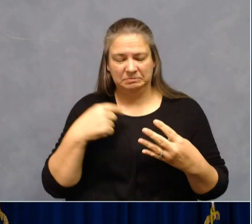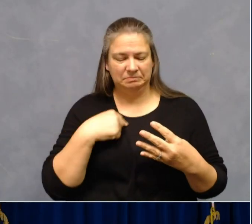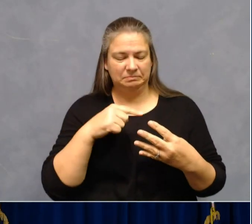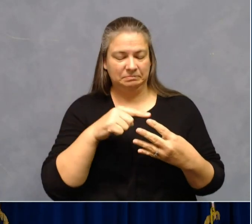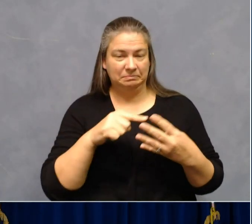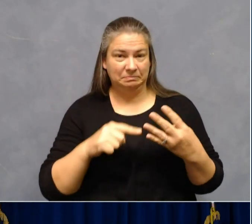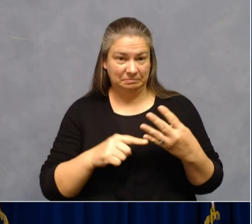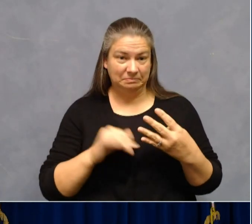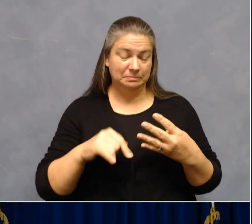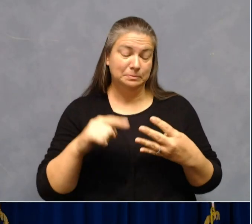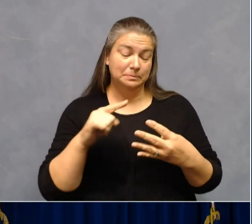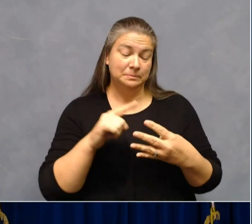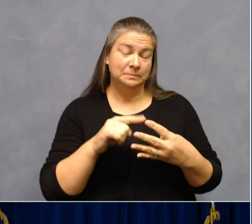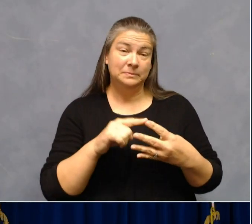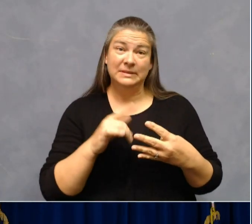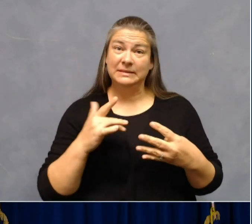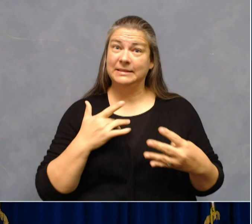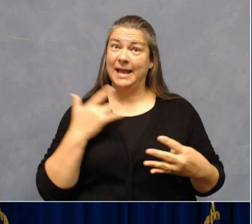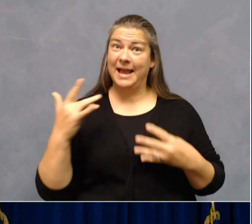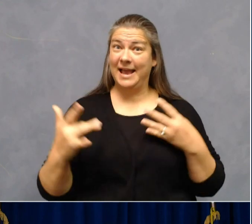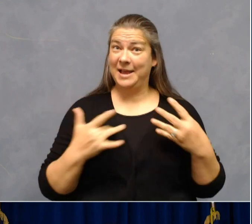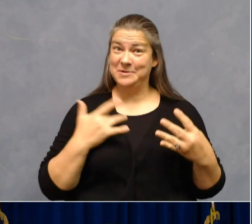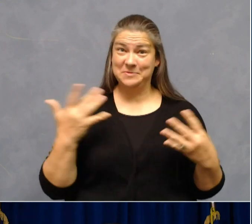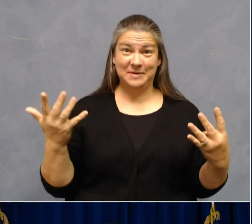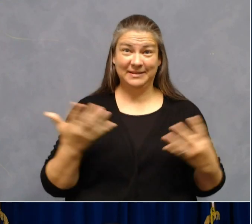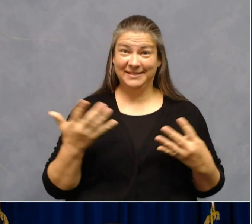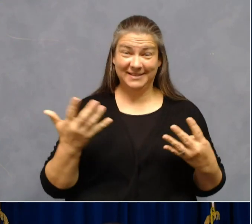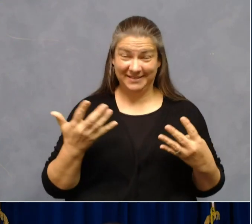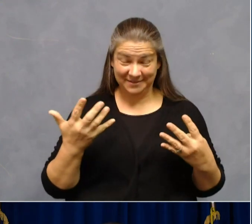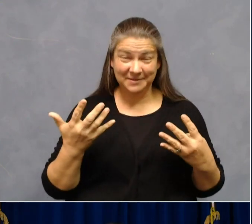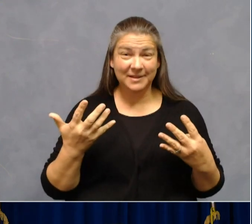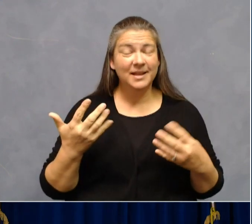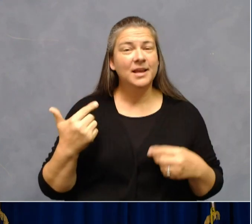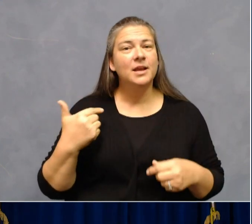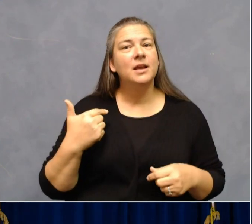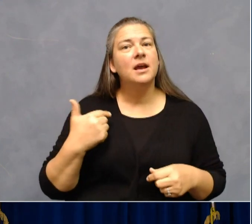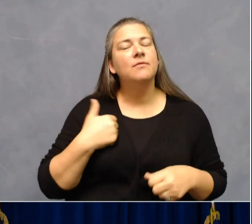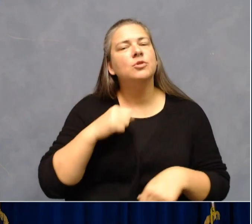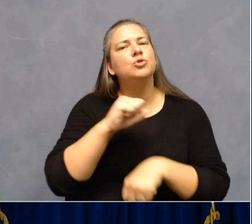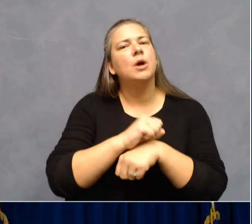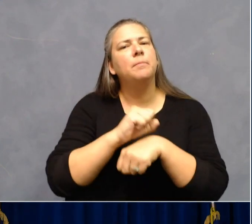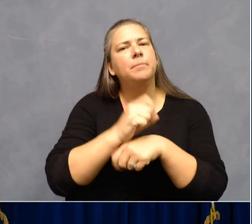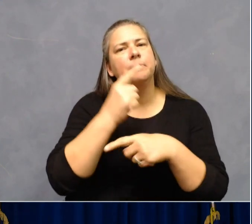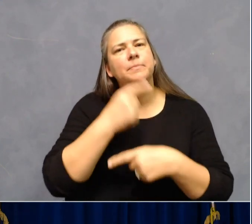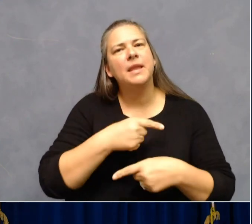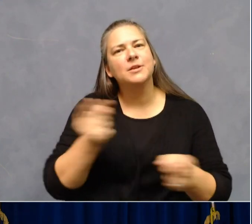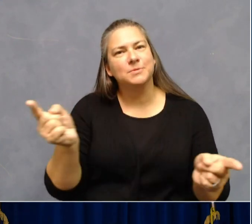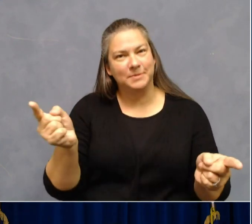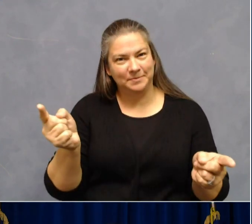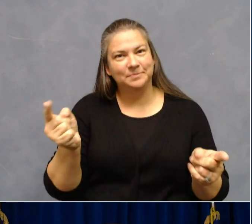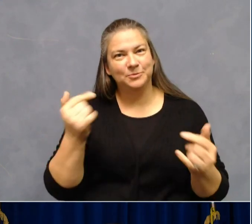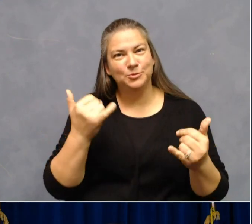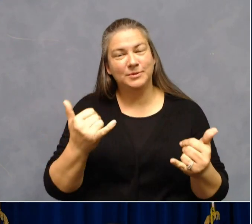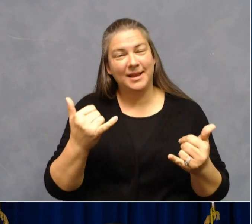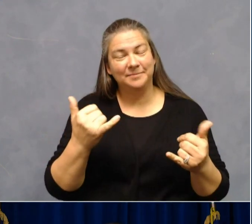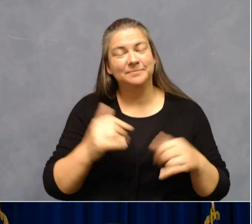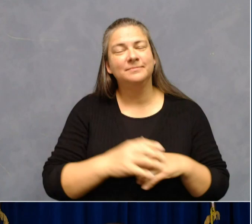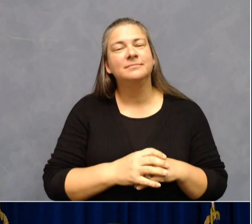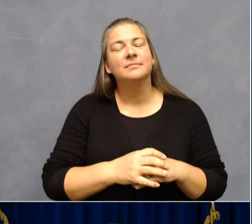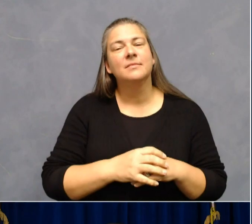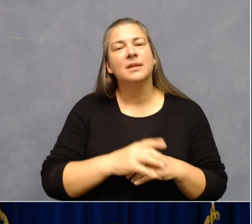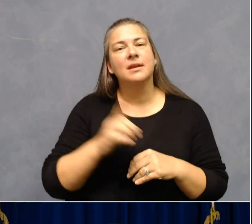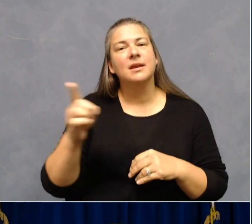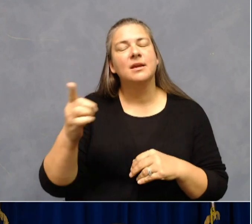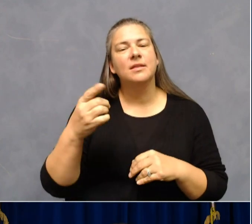4 that we've been able to start with is the jobs announcement for today, and that is App Harvest's grand